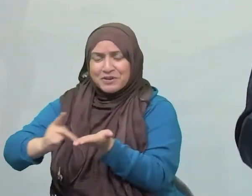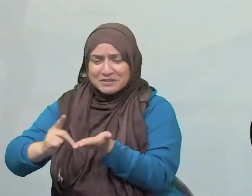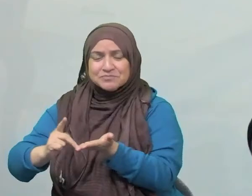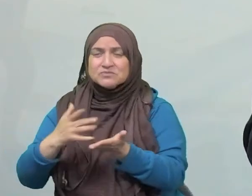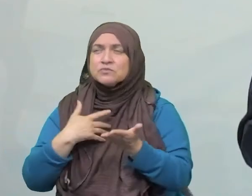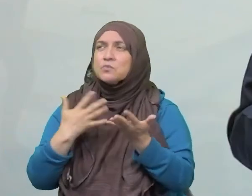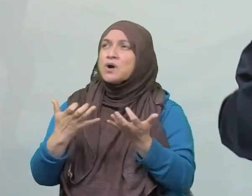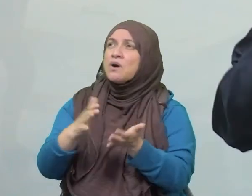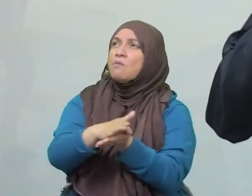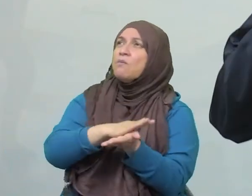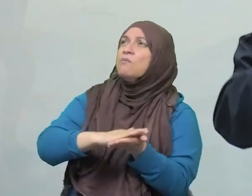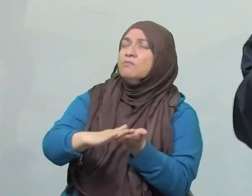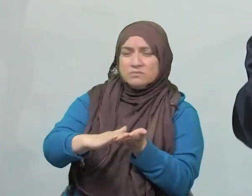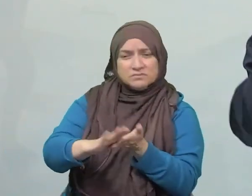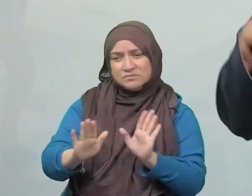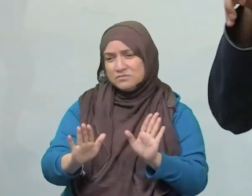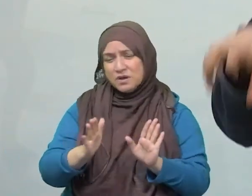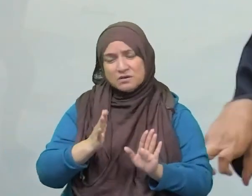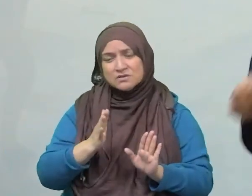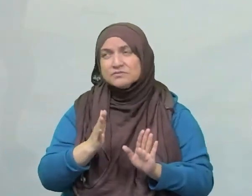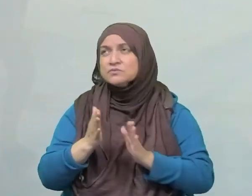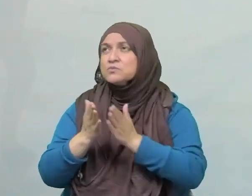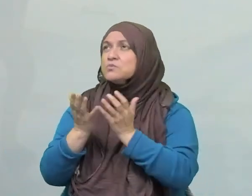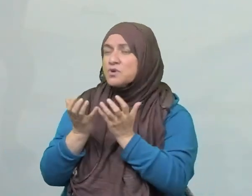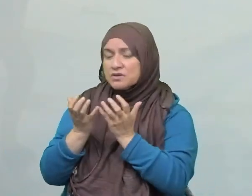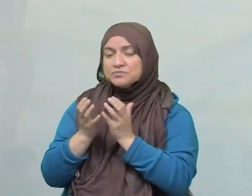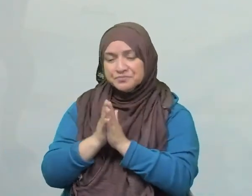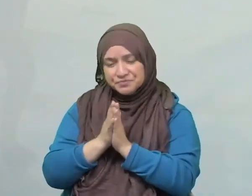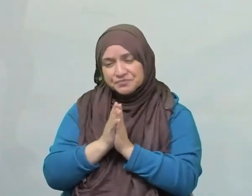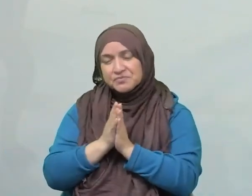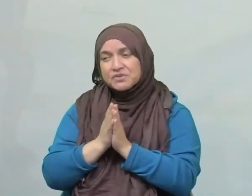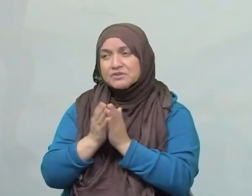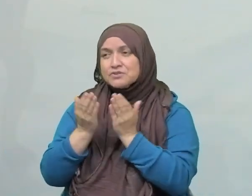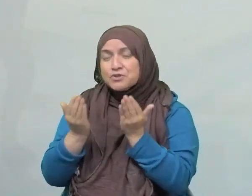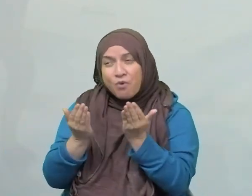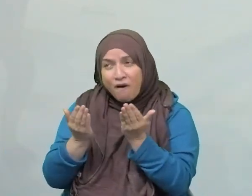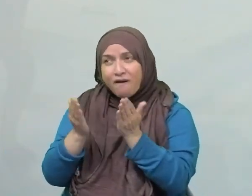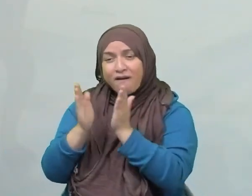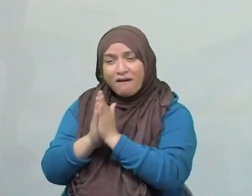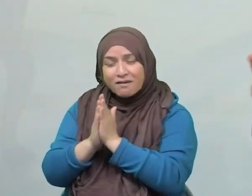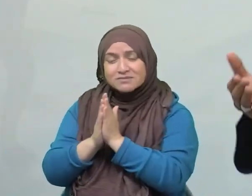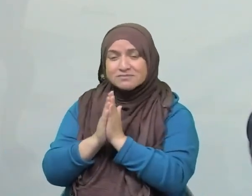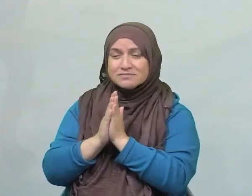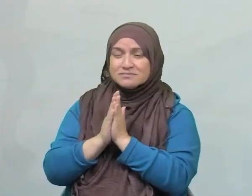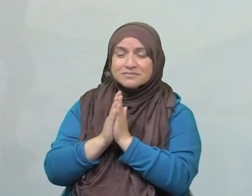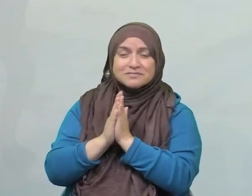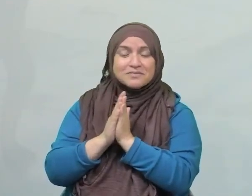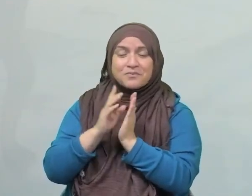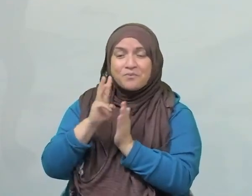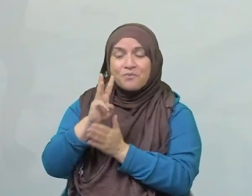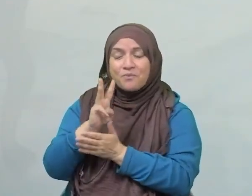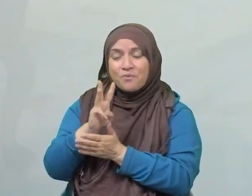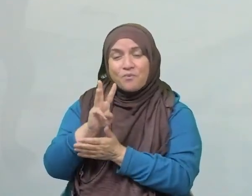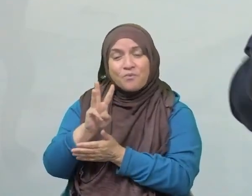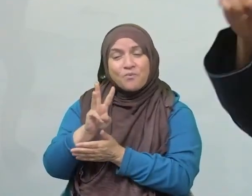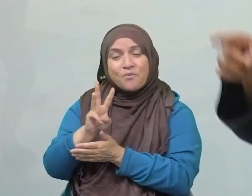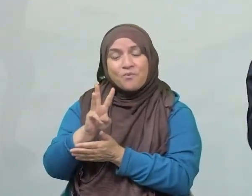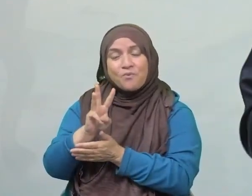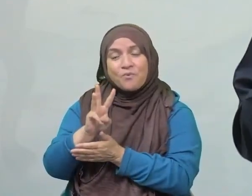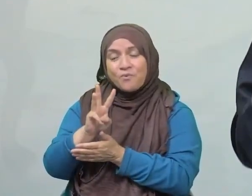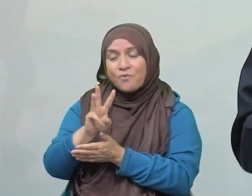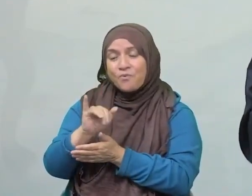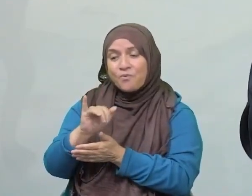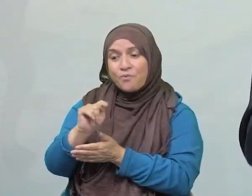of making sure that your duas your witard every night your duas in the last moments before you fast are